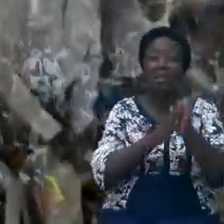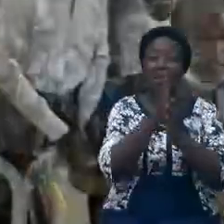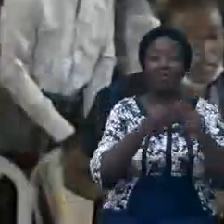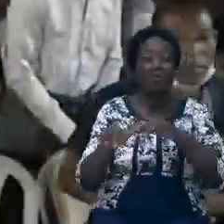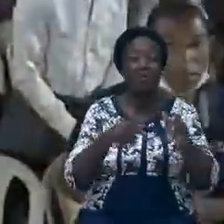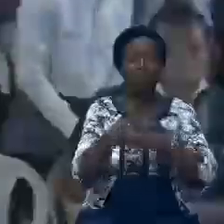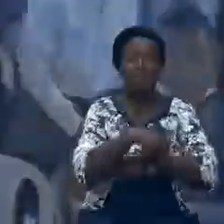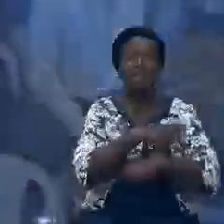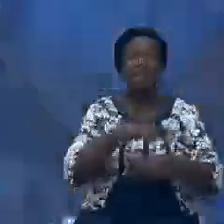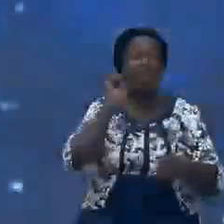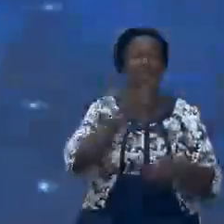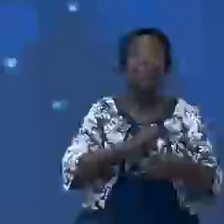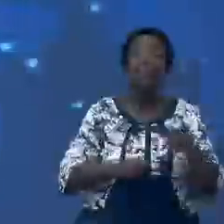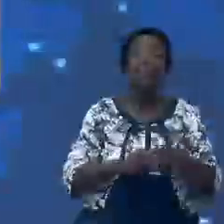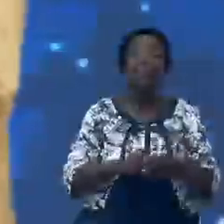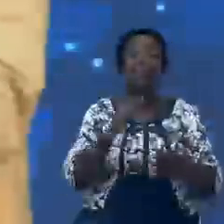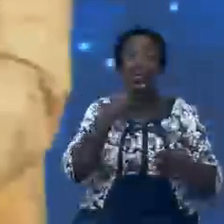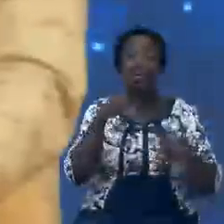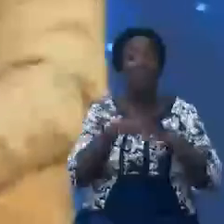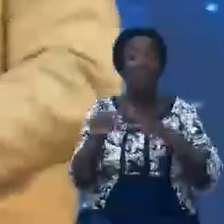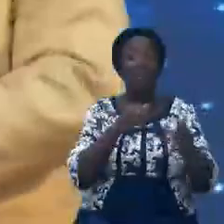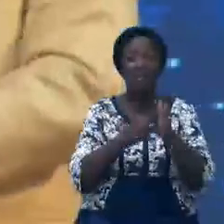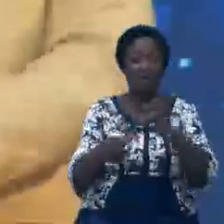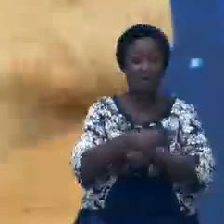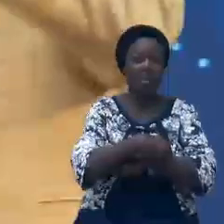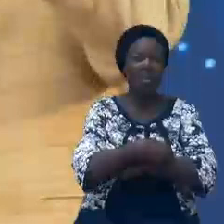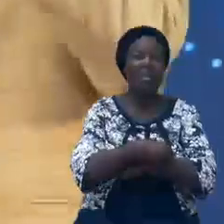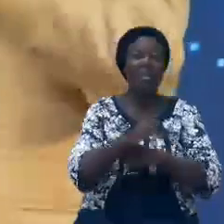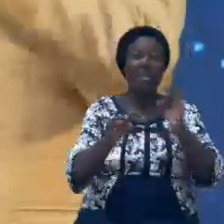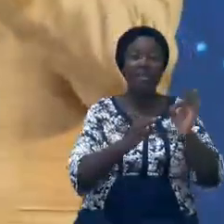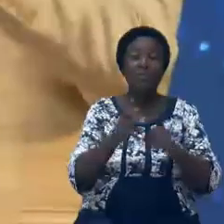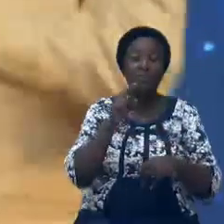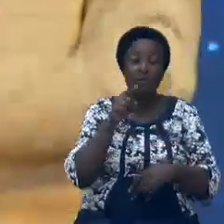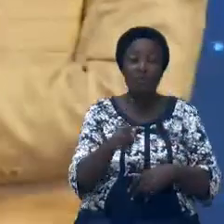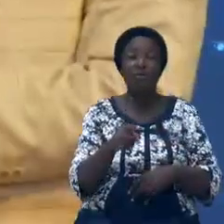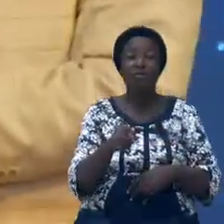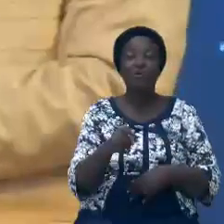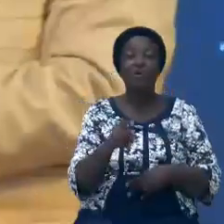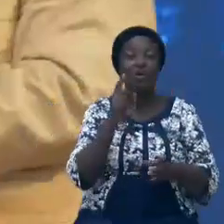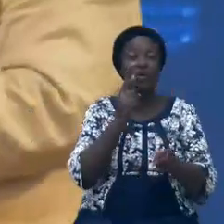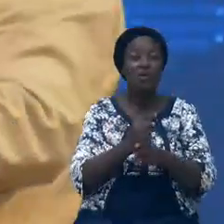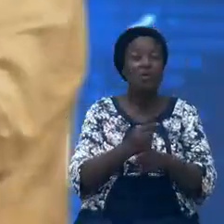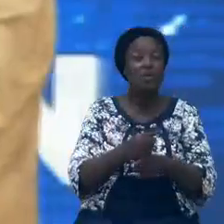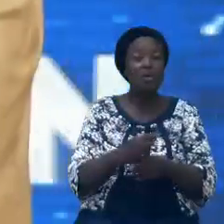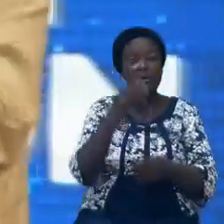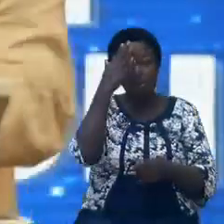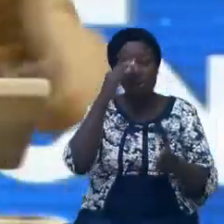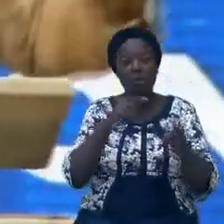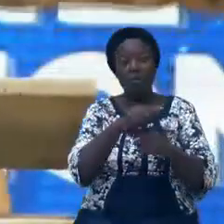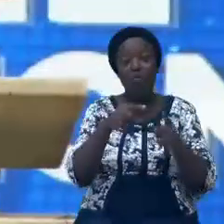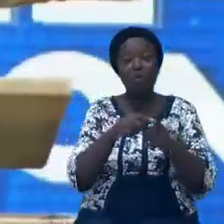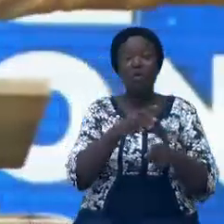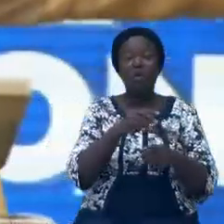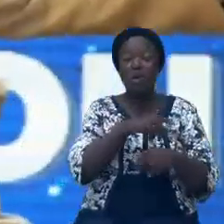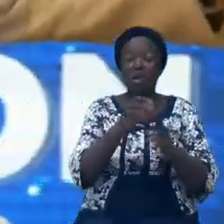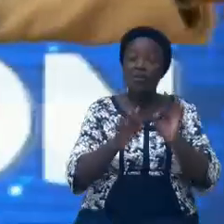know, is able to do today, is willing to do today, is eager to do today. If you were